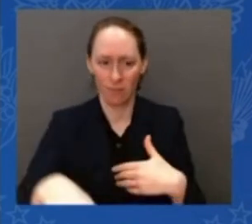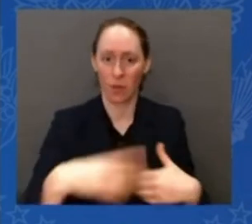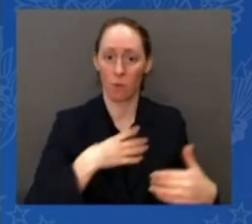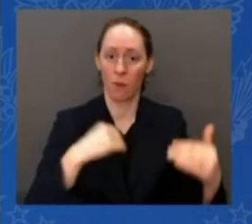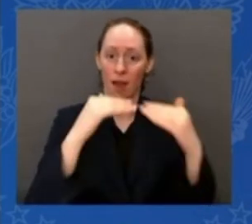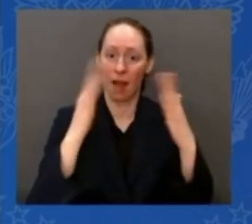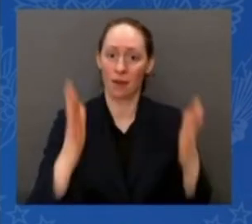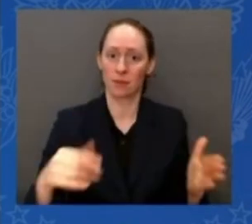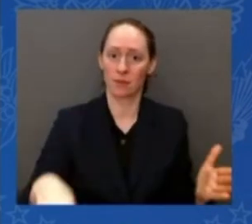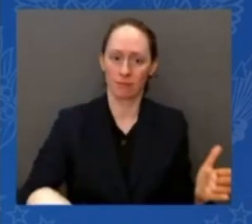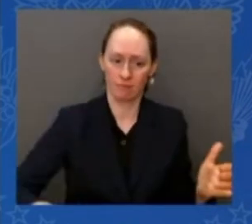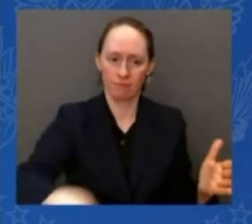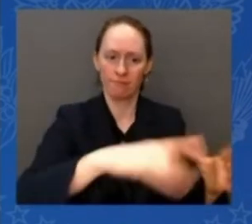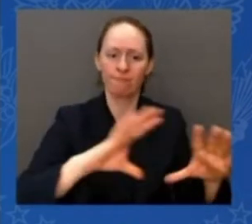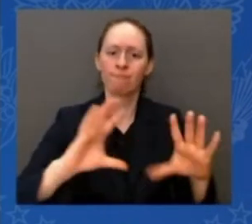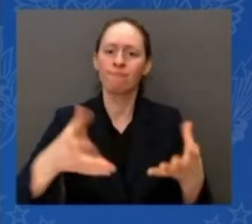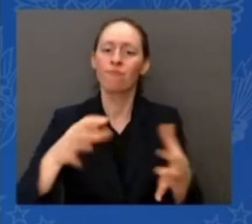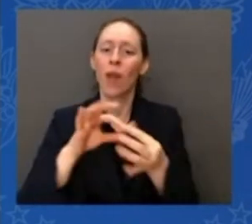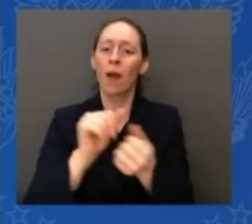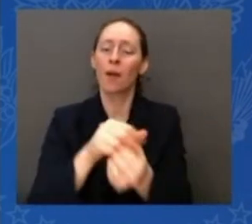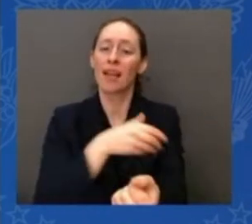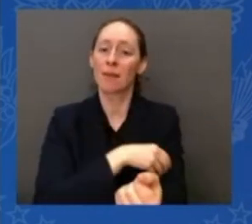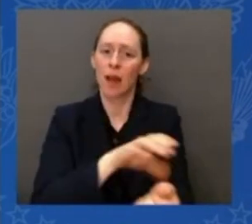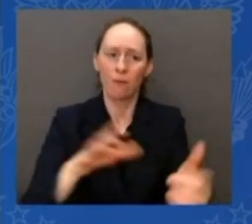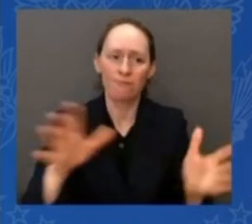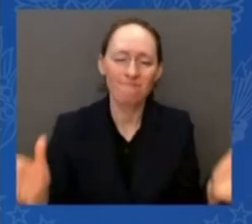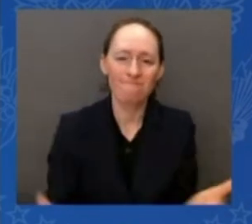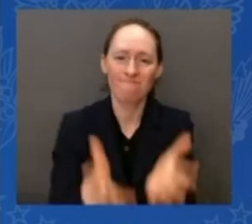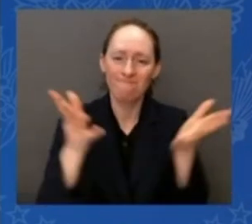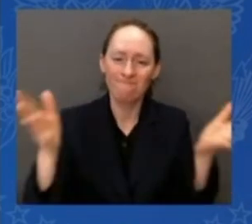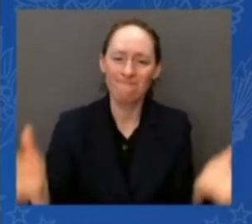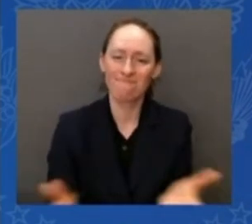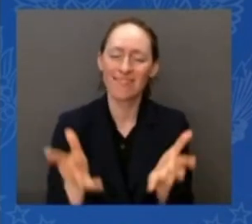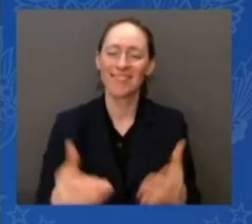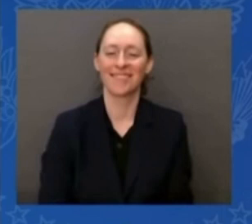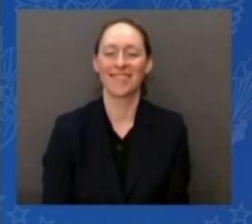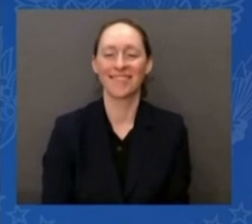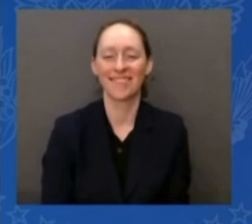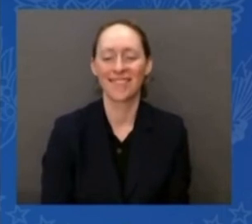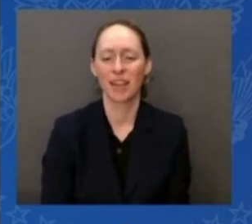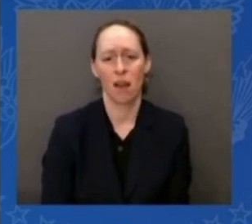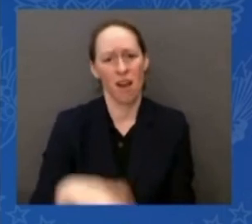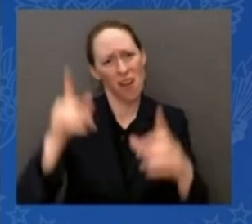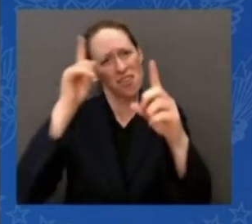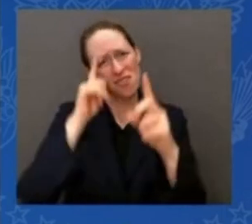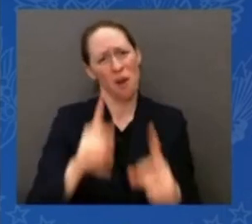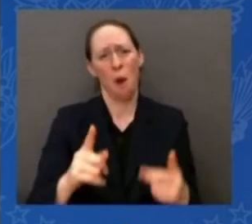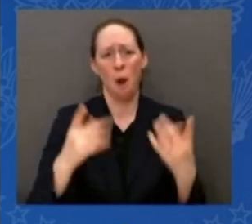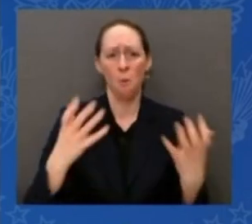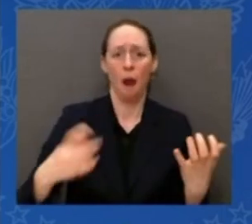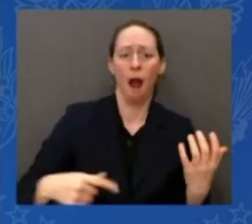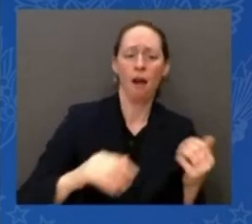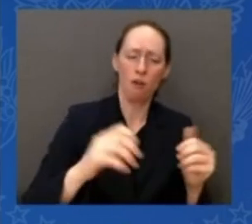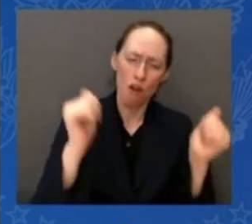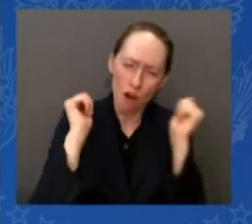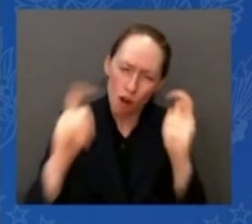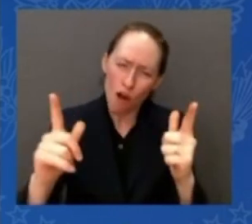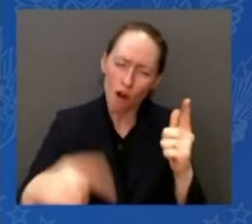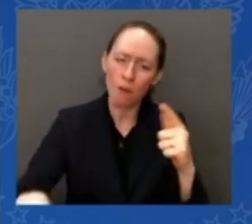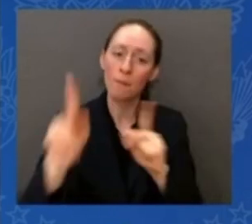a voice and the ability to exercise their sacred right to organize. That's a big deal, the right to organize. You